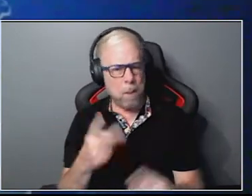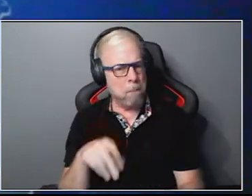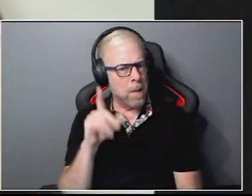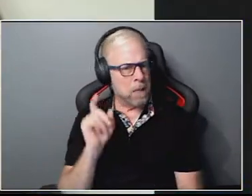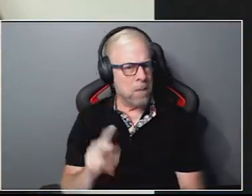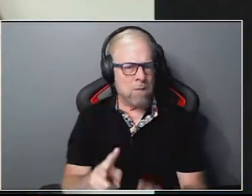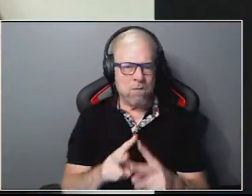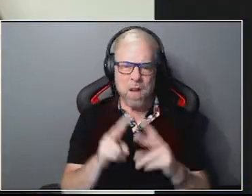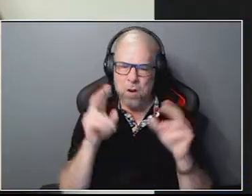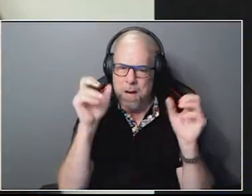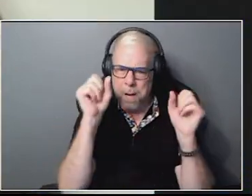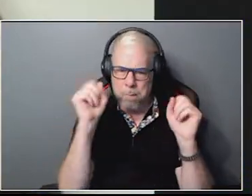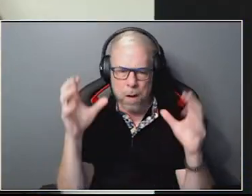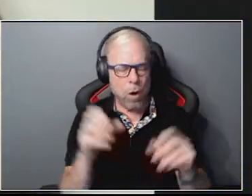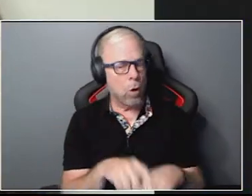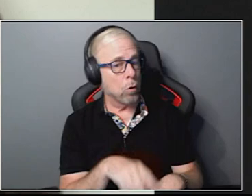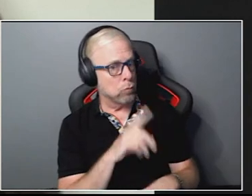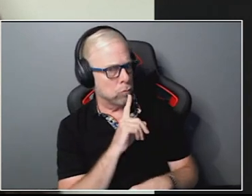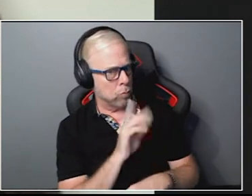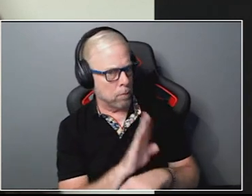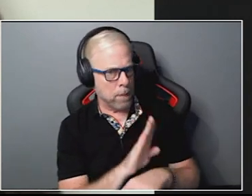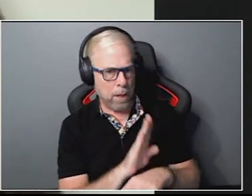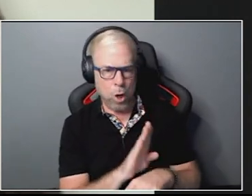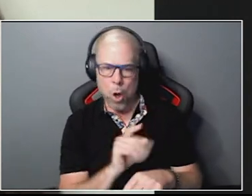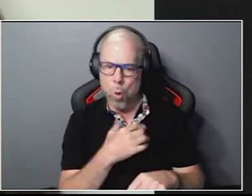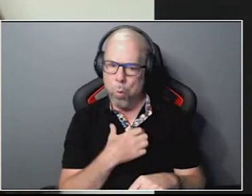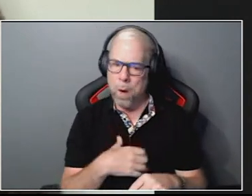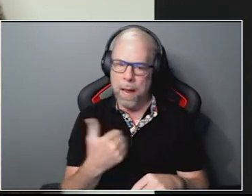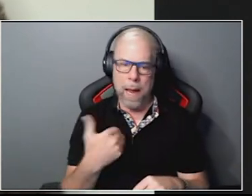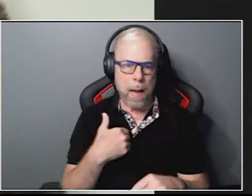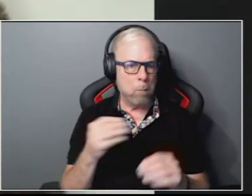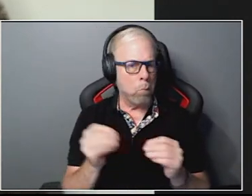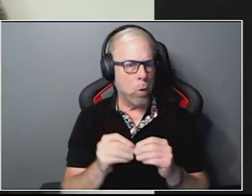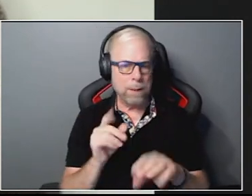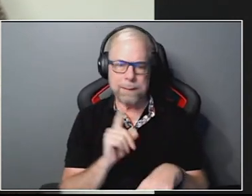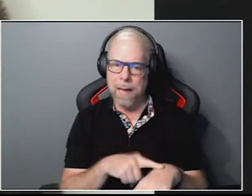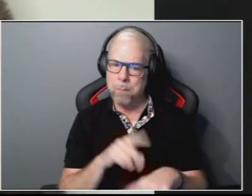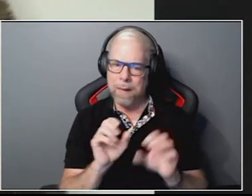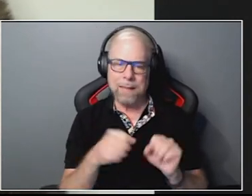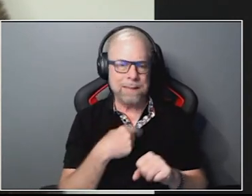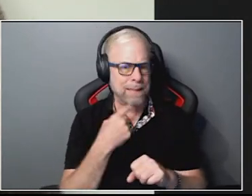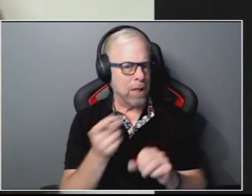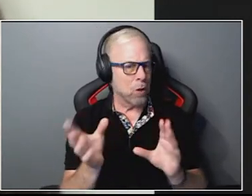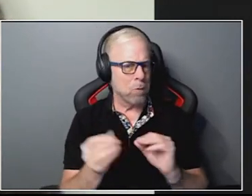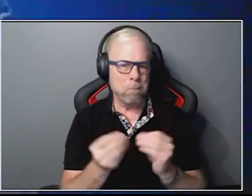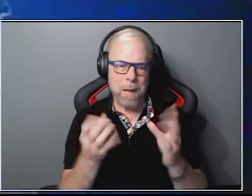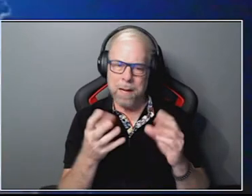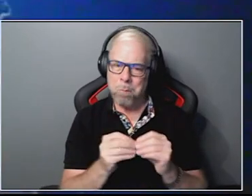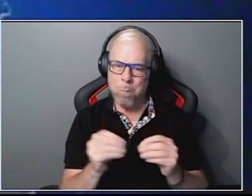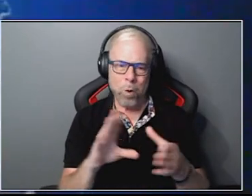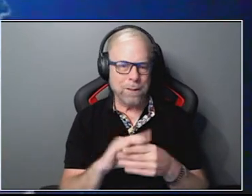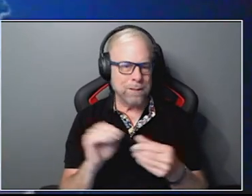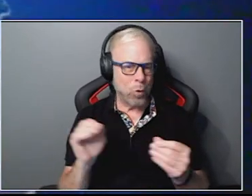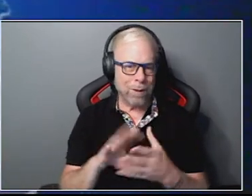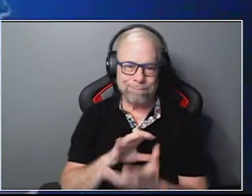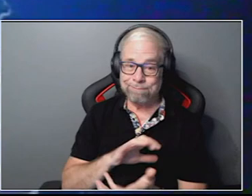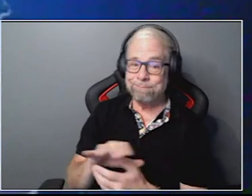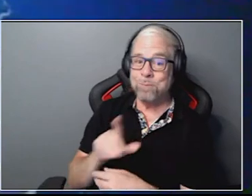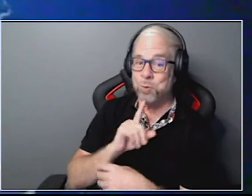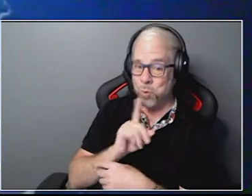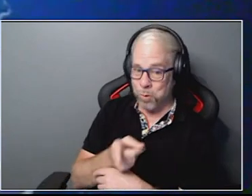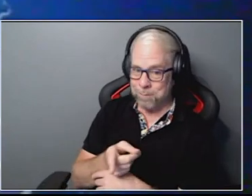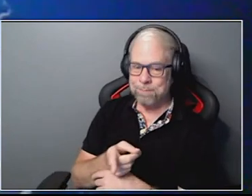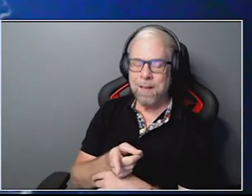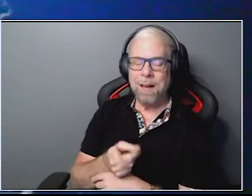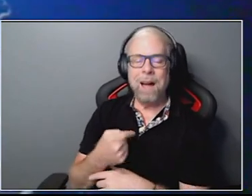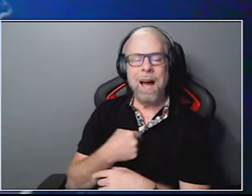amazing. Oh, it was. Oh, I wish I had more time. I would tell you so many more stories. I bet. I